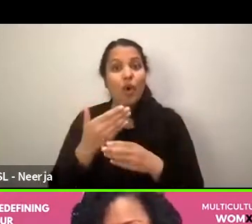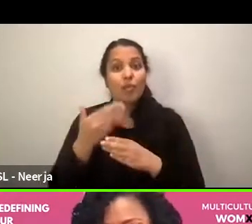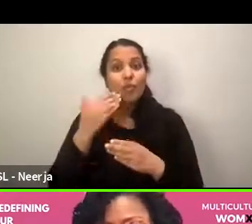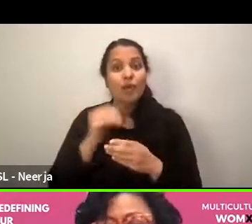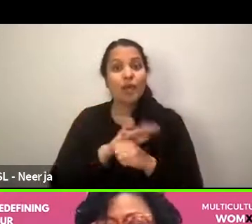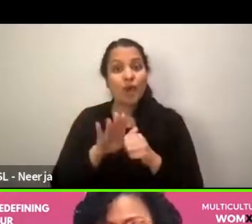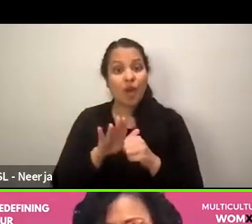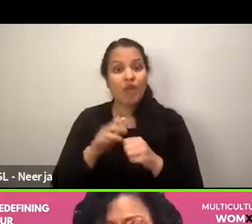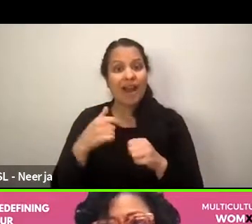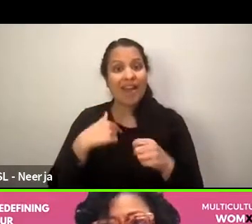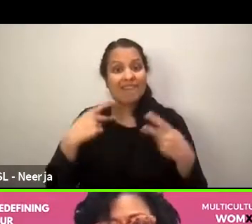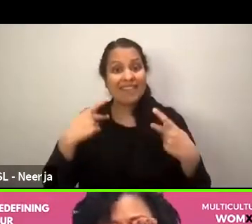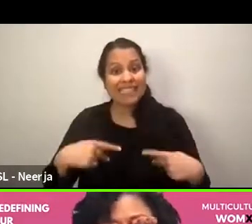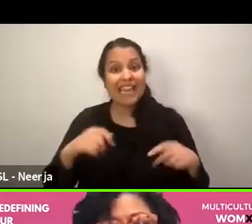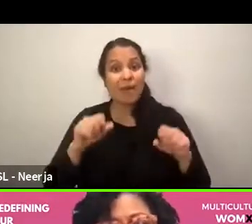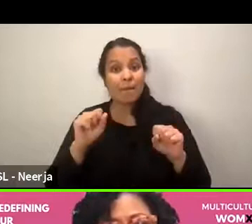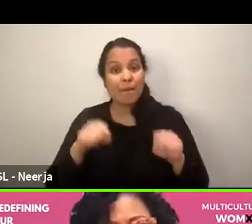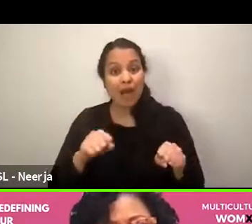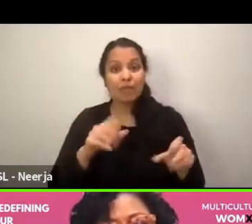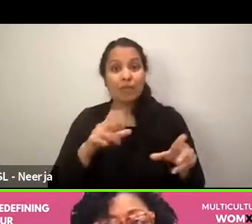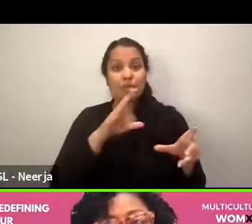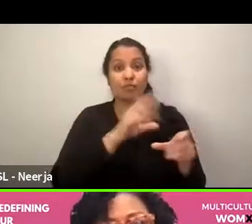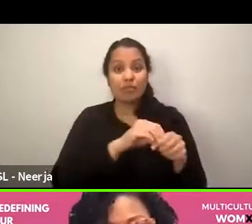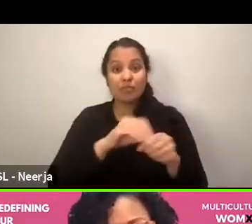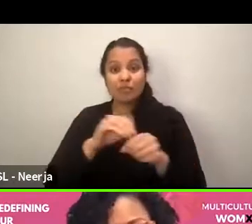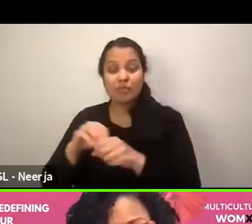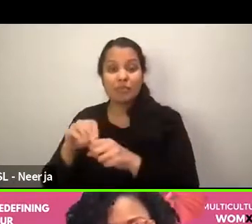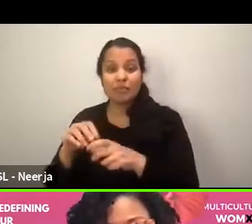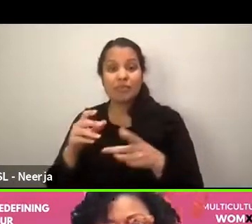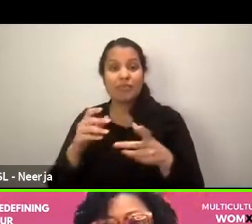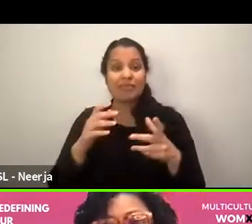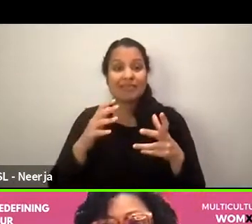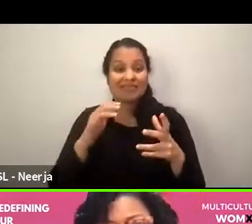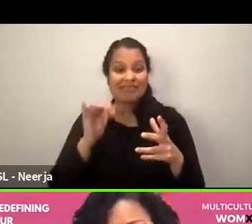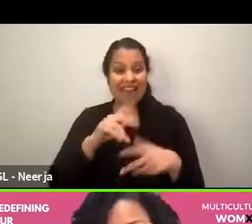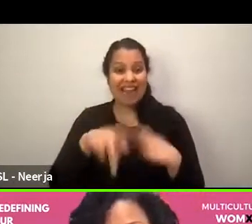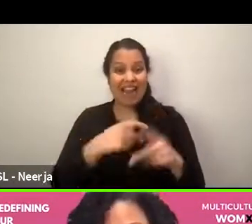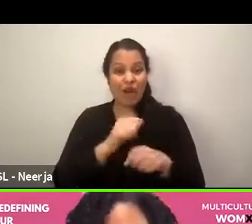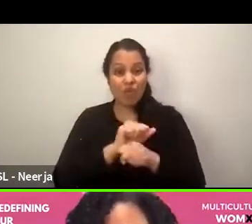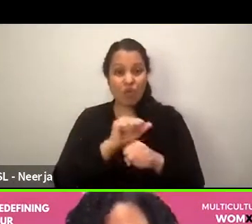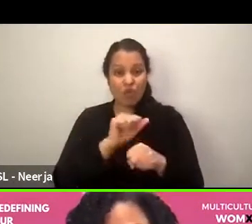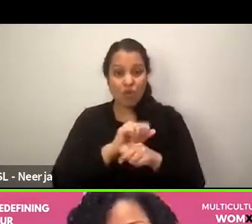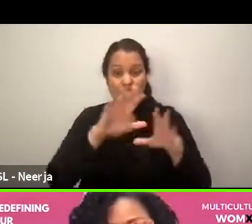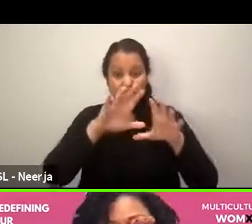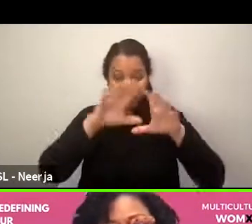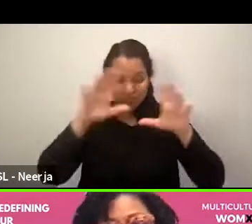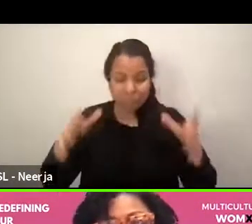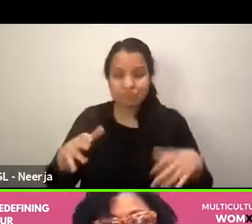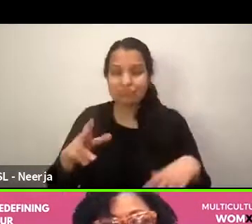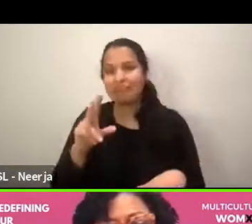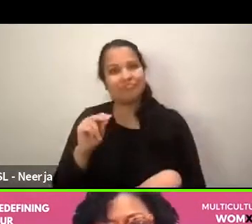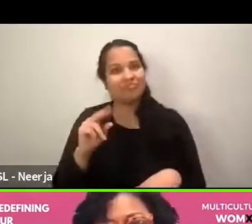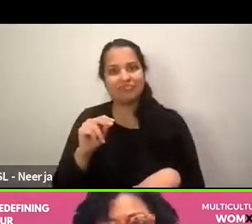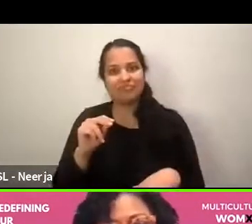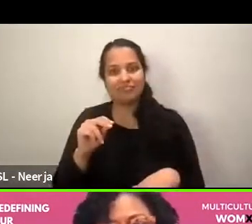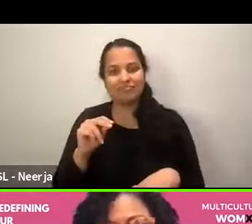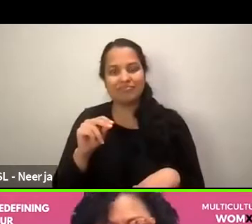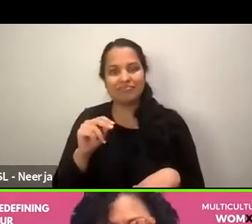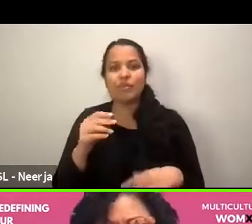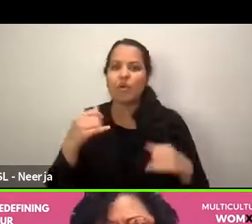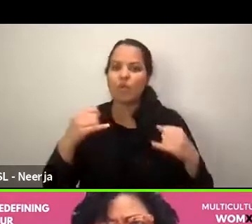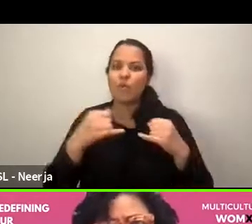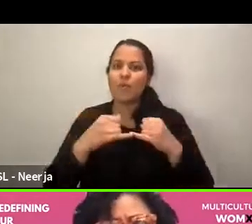physically have been doing the amount of work that I am doing. And so boundaries are important. And while I don't have a child at